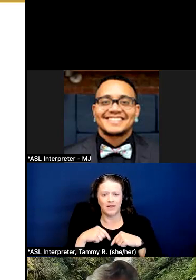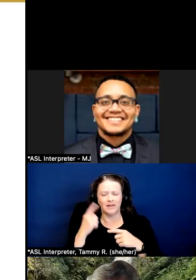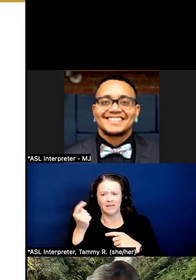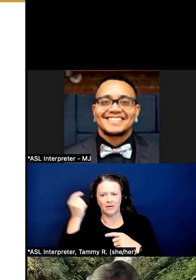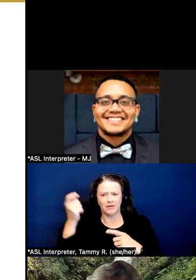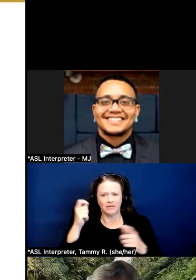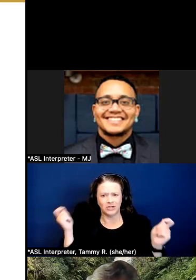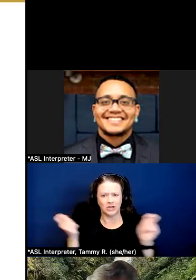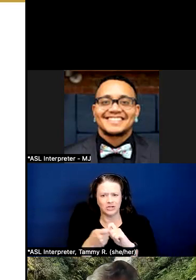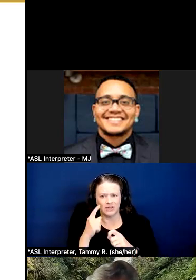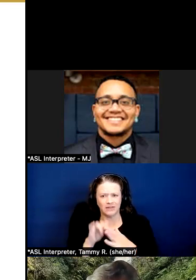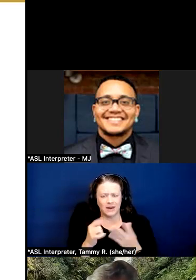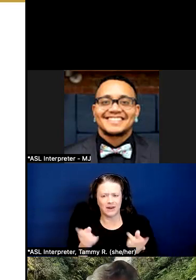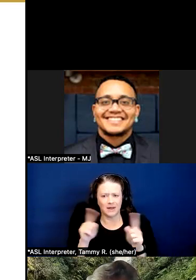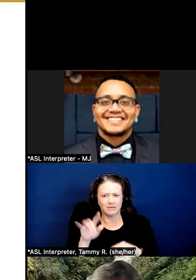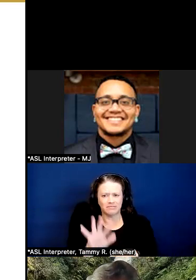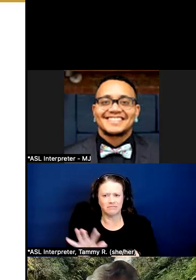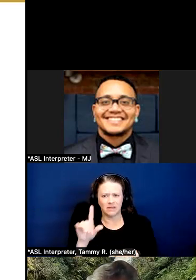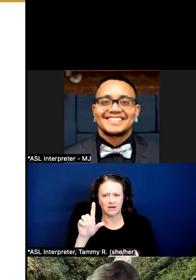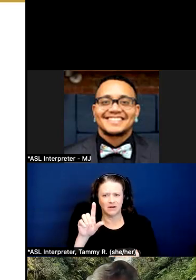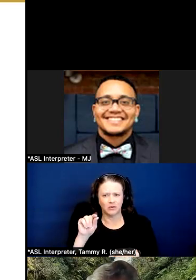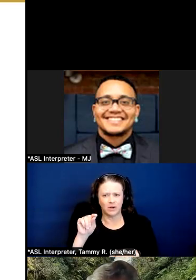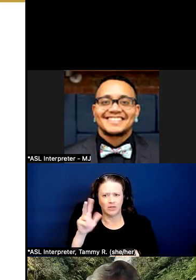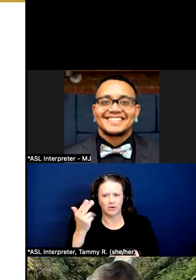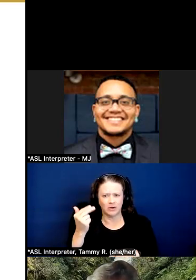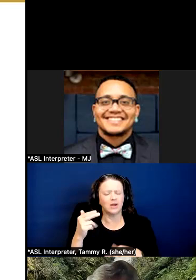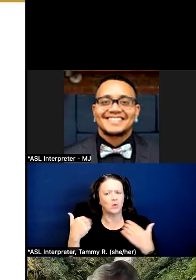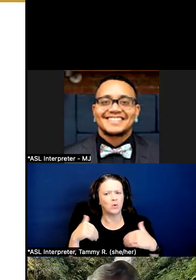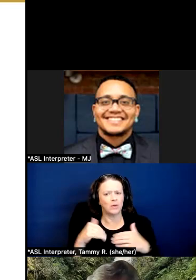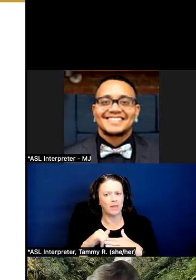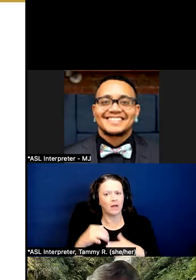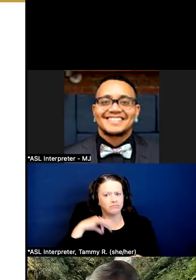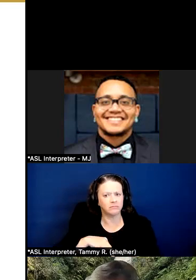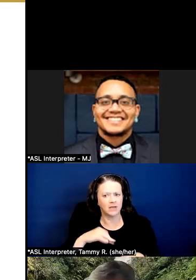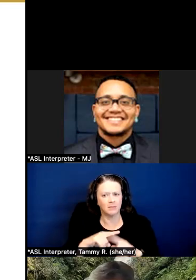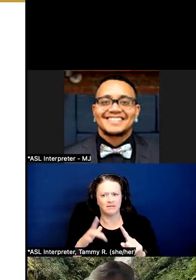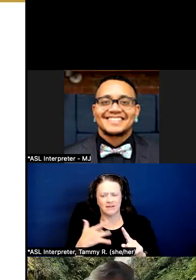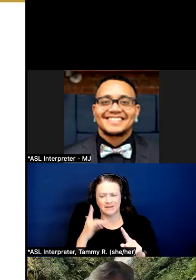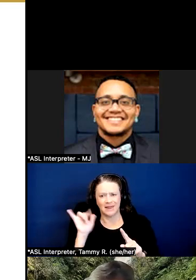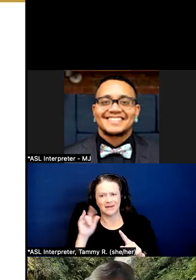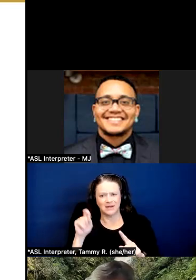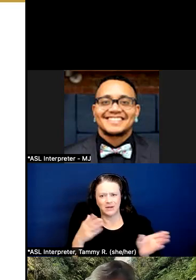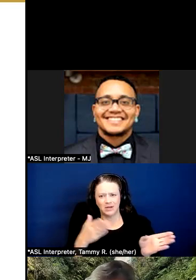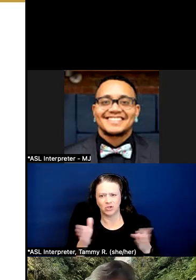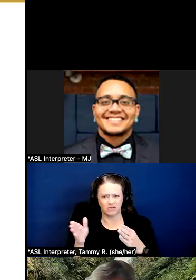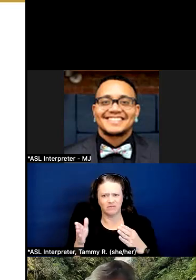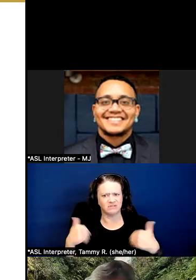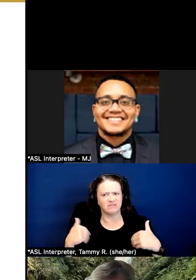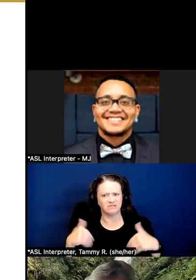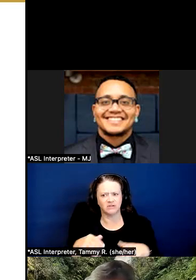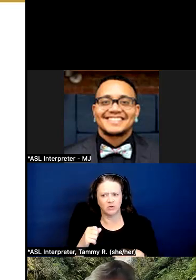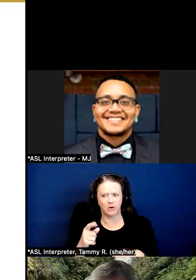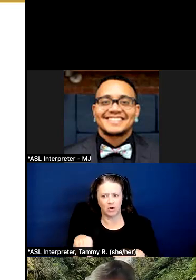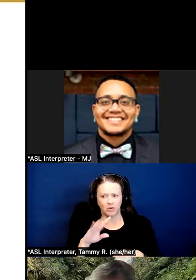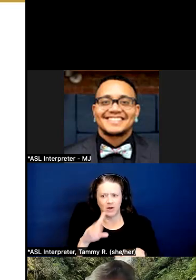was 2013 was so helpful, but it feels like there needs to be some pretty significant shifts. So are you talking